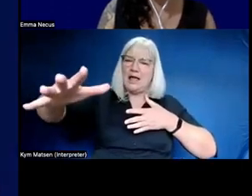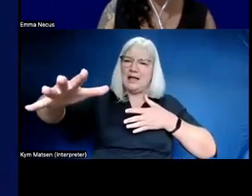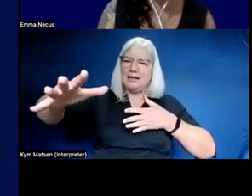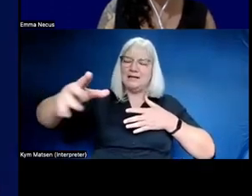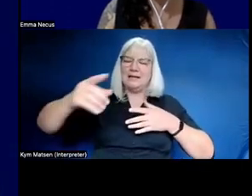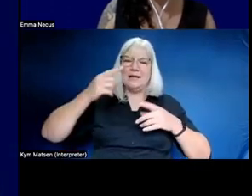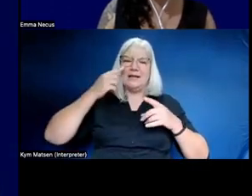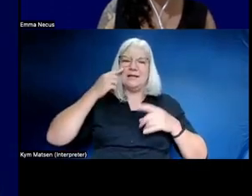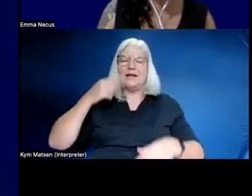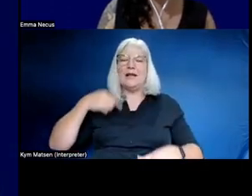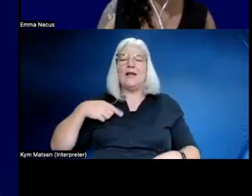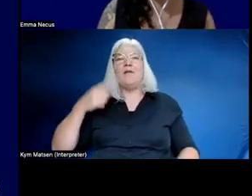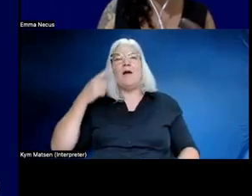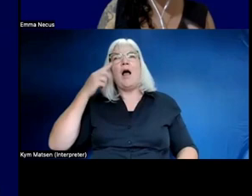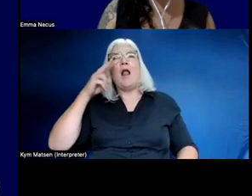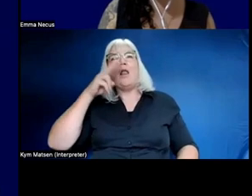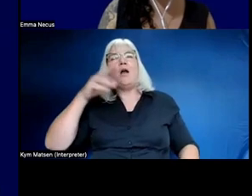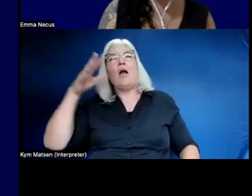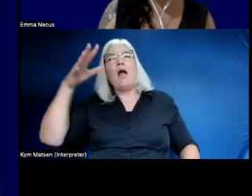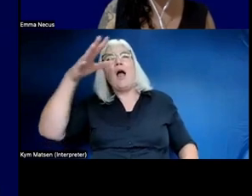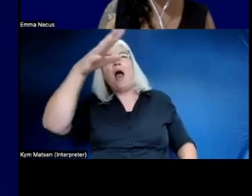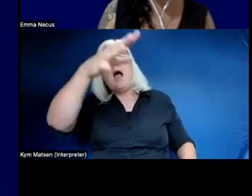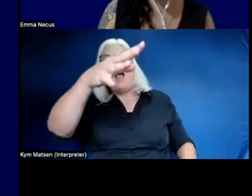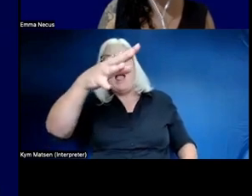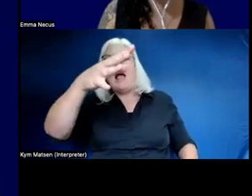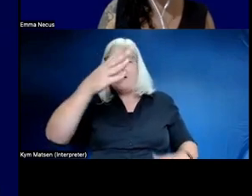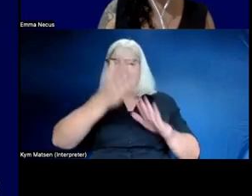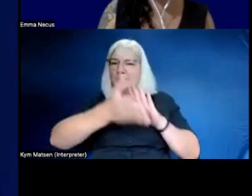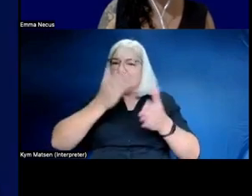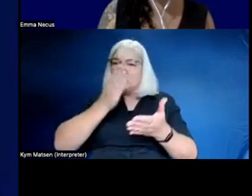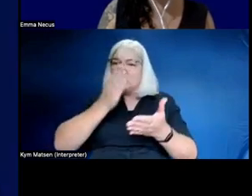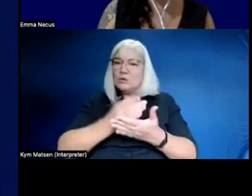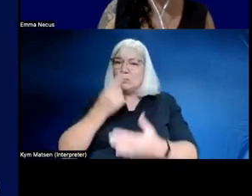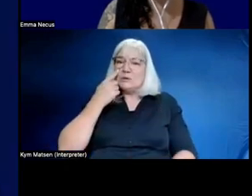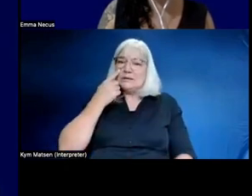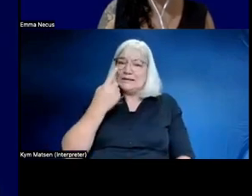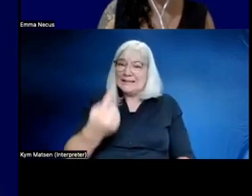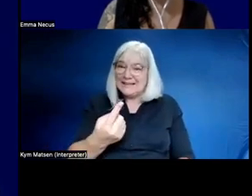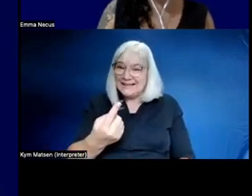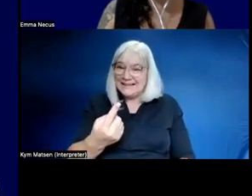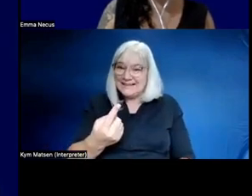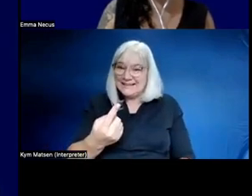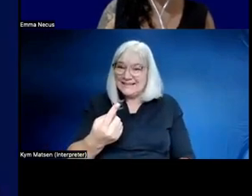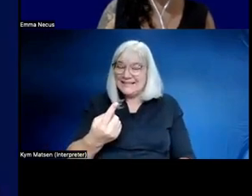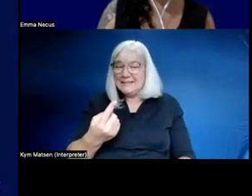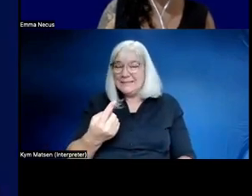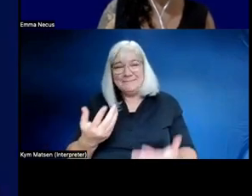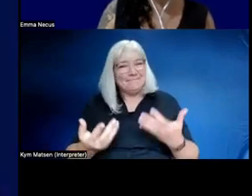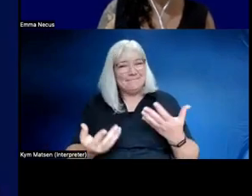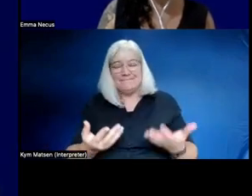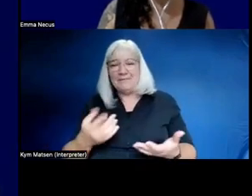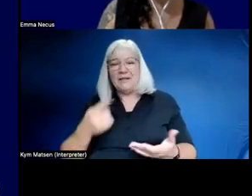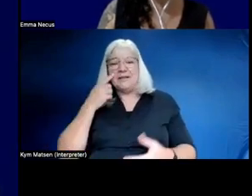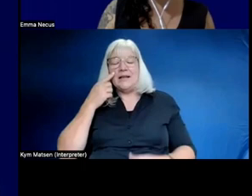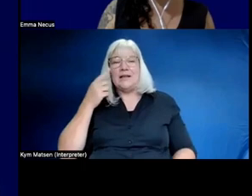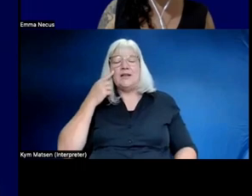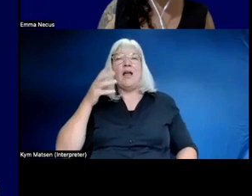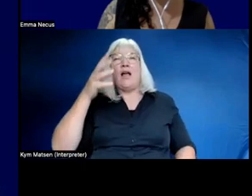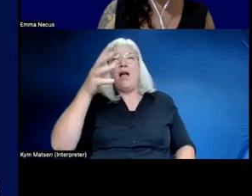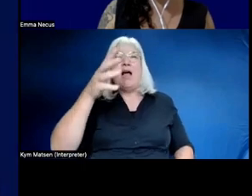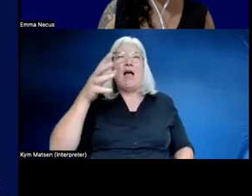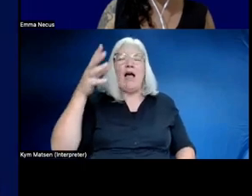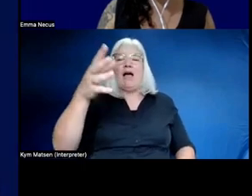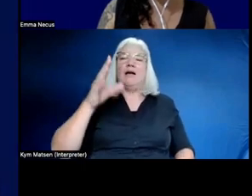at object or reaching for it doesn't mean she can necessarily see it or either is effective. You can see she misses it a couple of